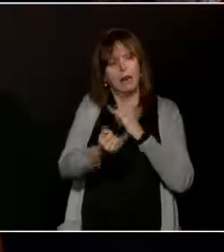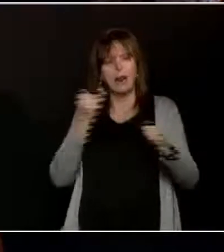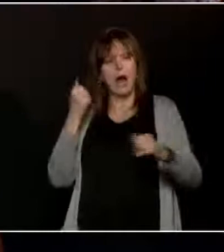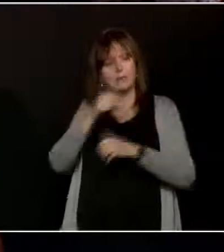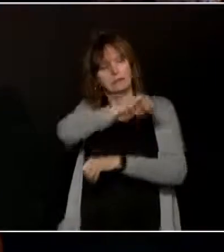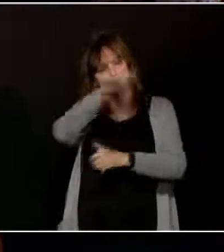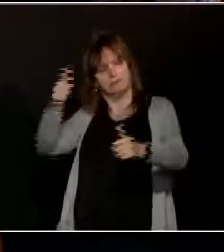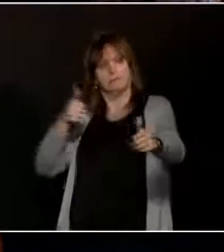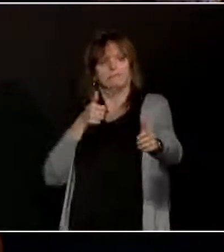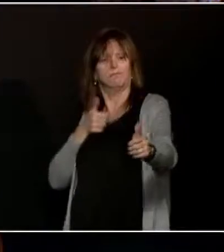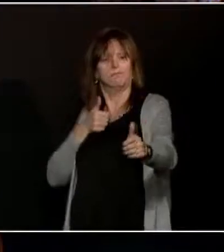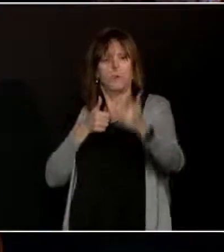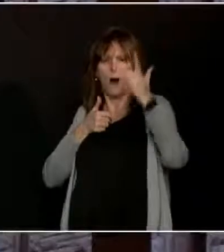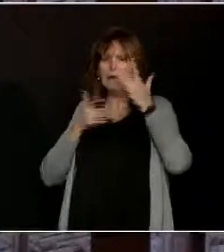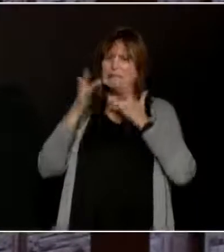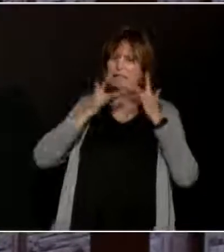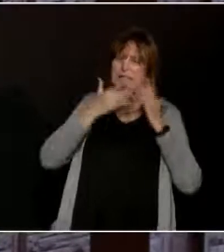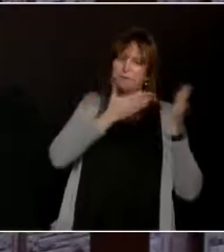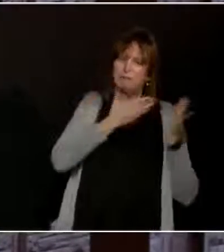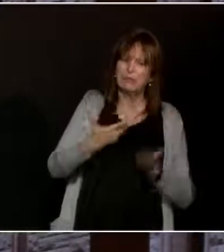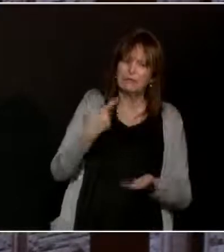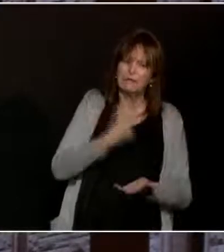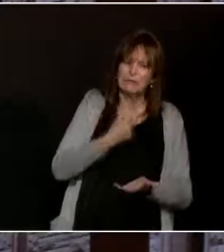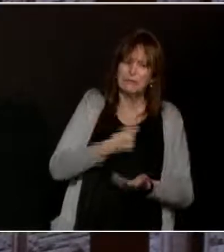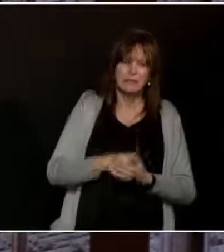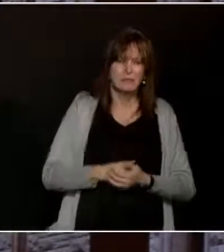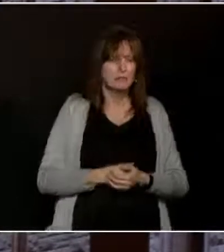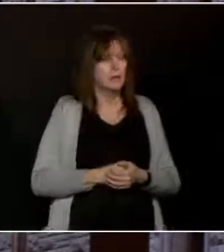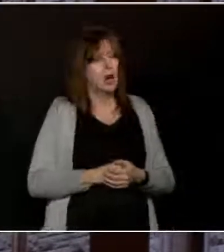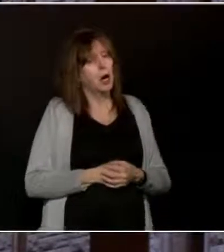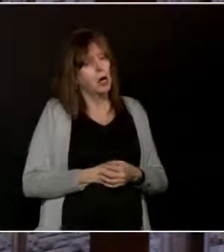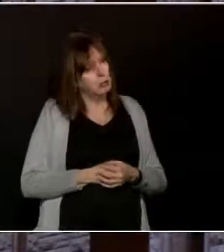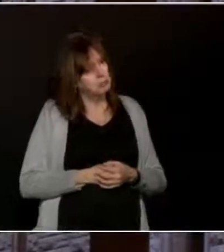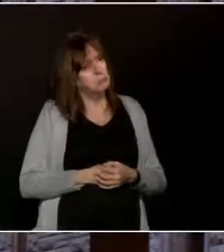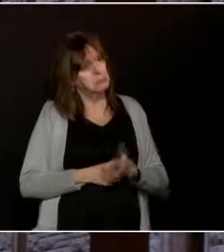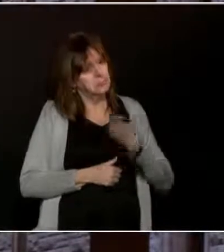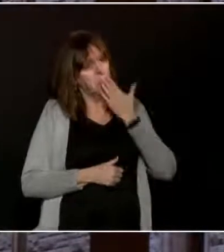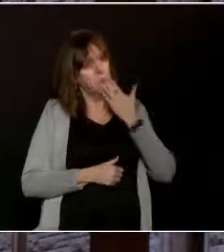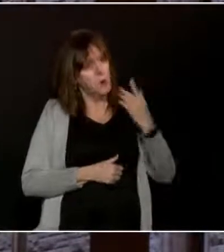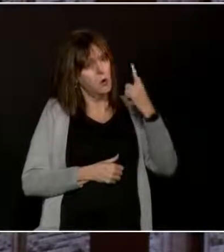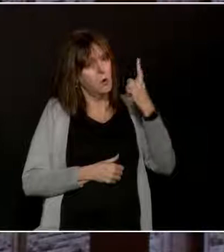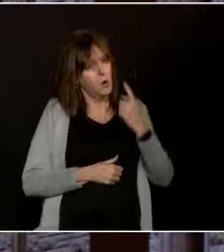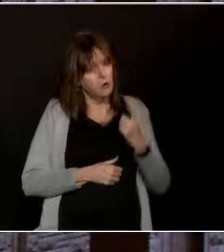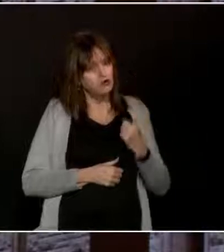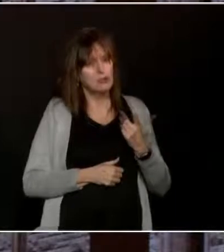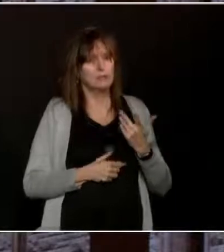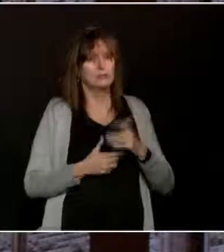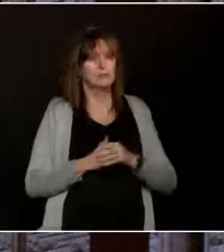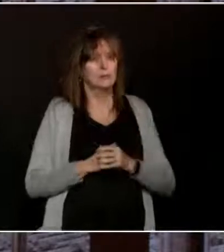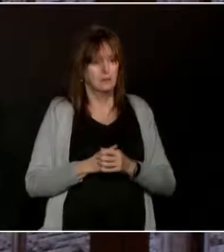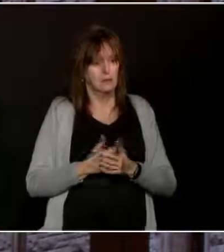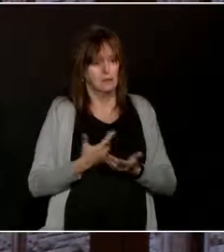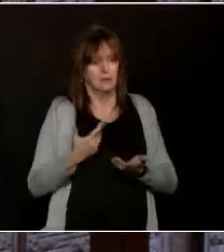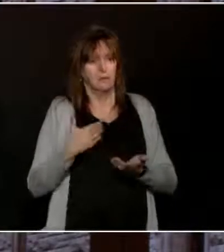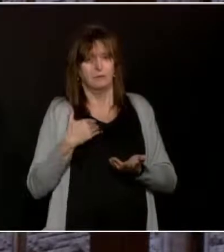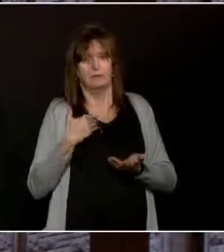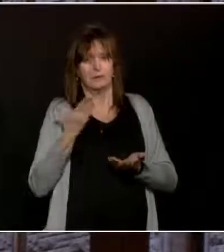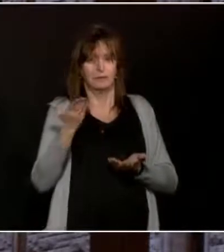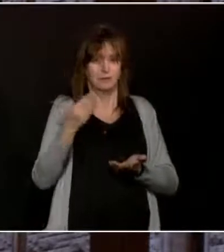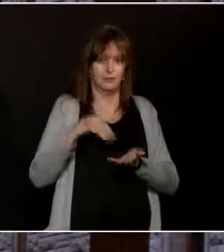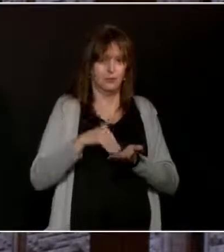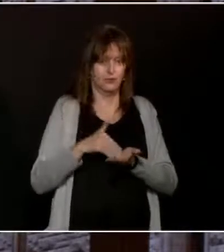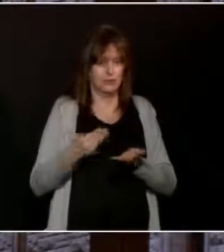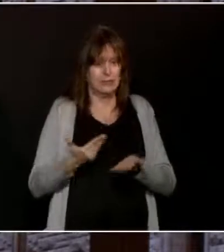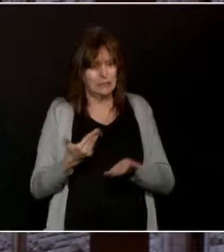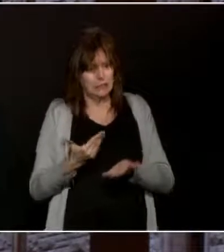So that's a good question. I always like having Dr. Heyer here doing vaccination as the chief coroner. I think it's